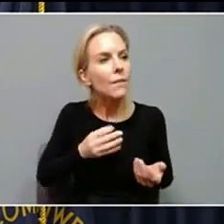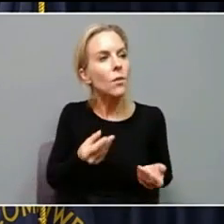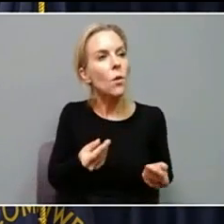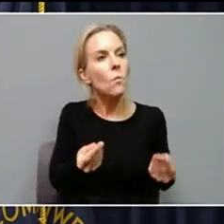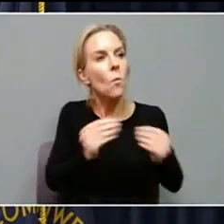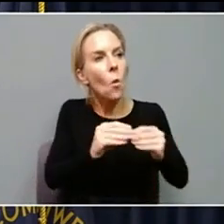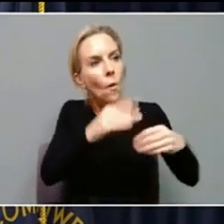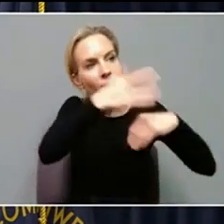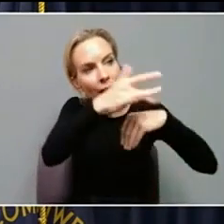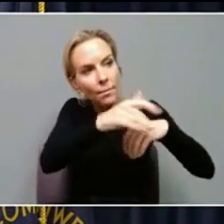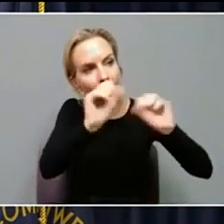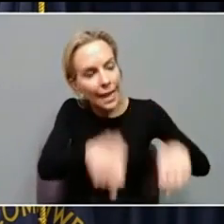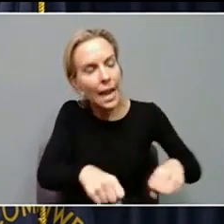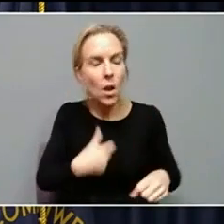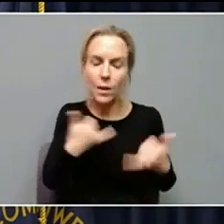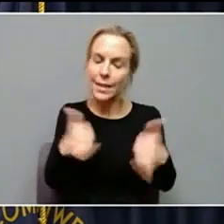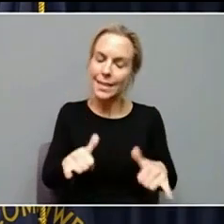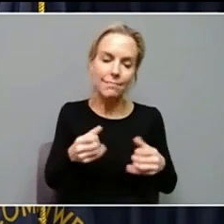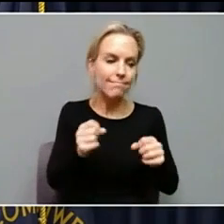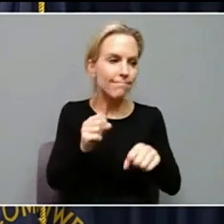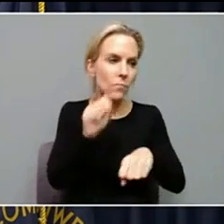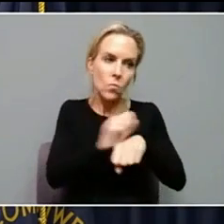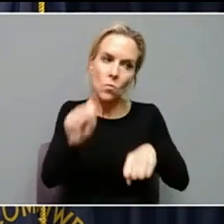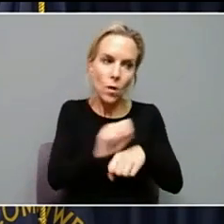working on it.